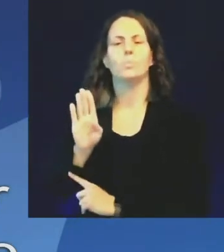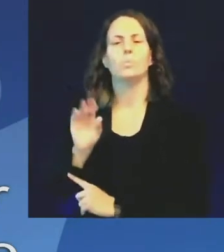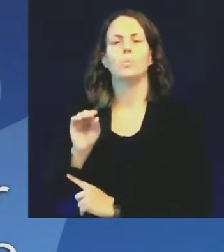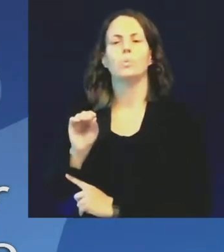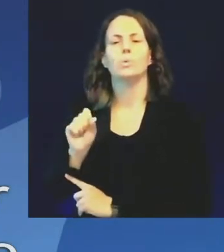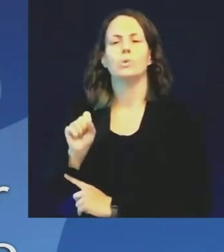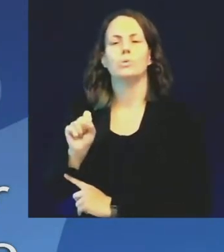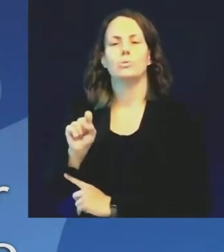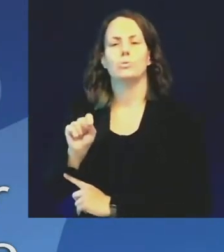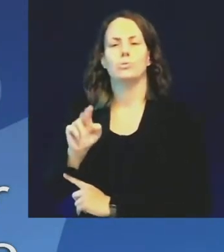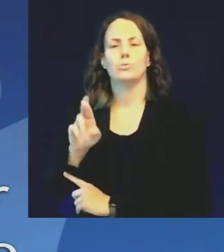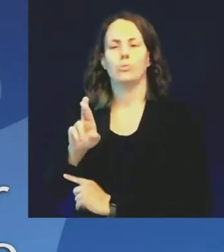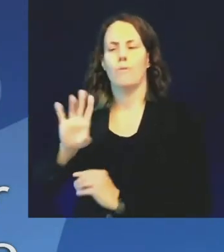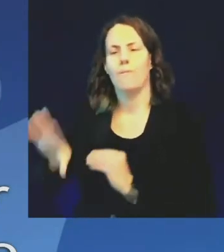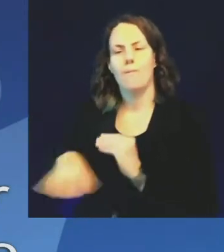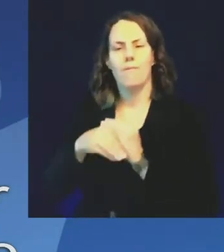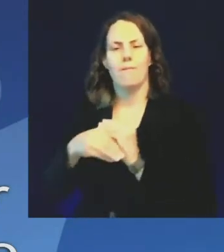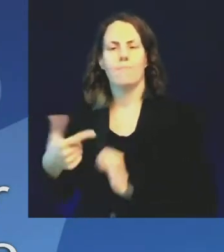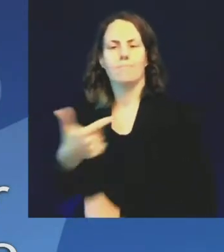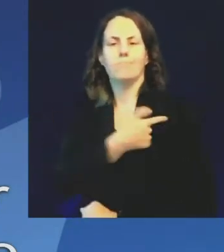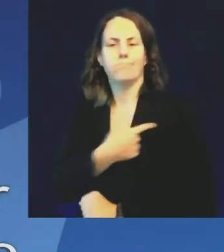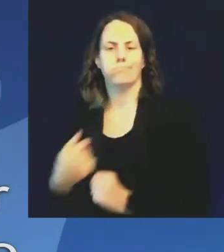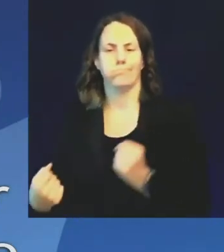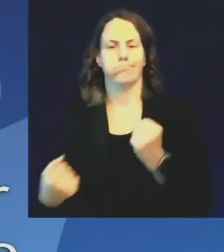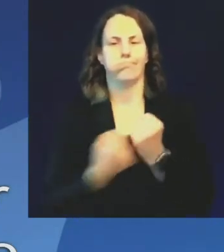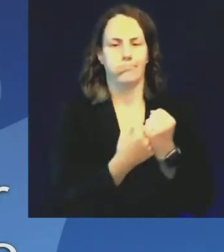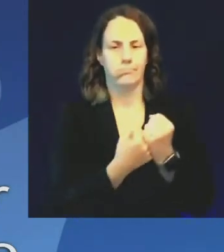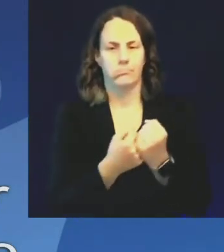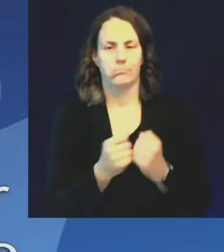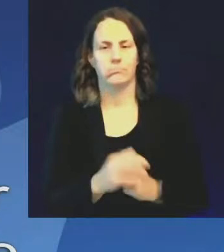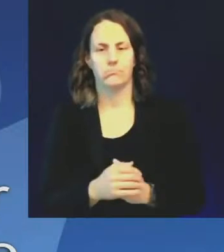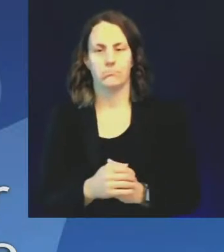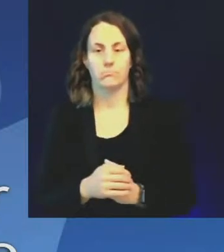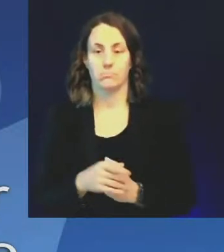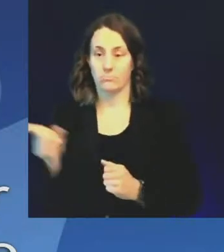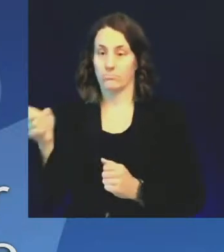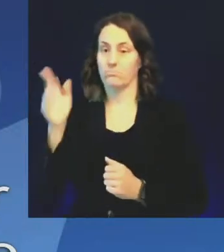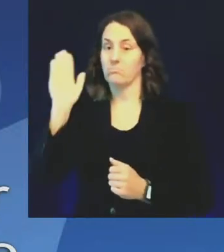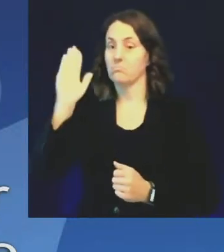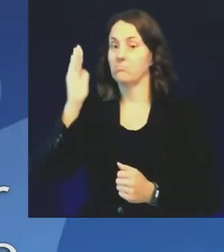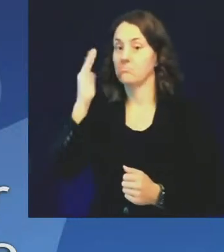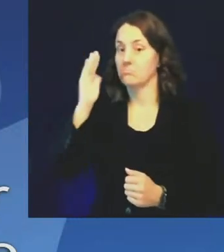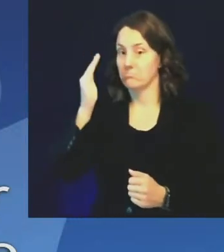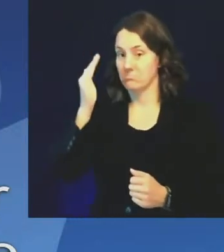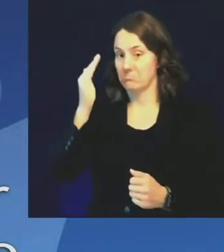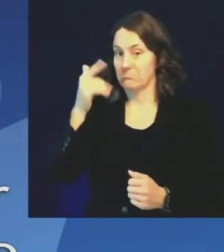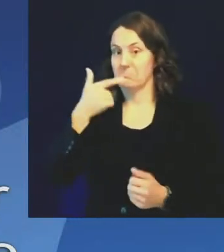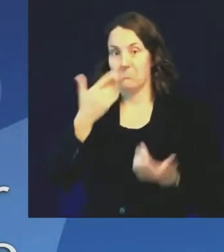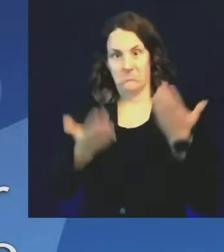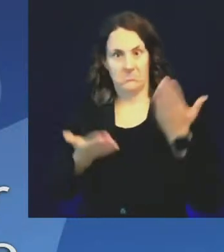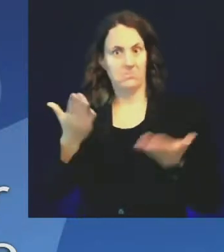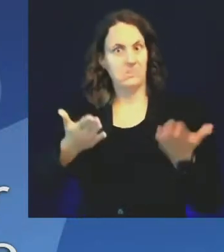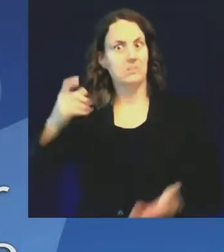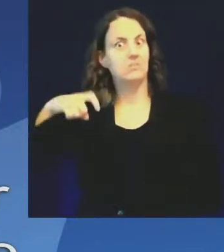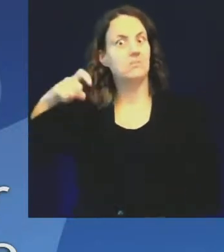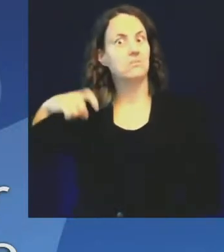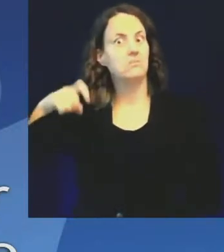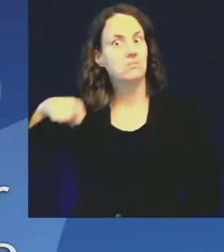CDC and FDA say they're not needed at this point. What do these statements mean for the future of boosters and for the community in general? Thank you.